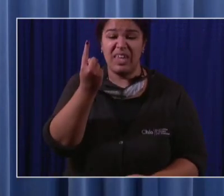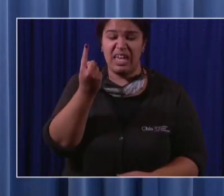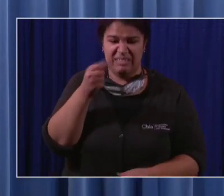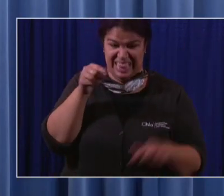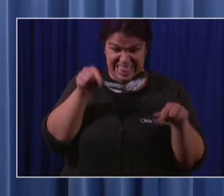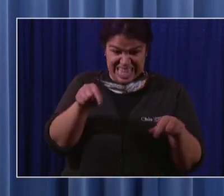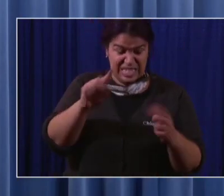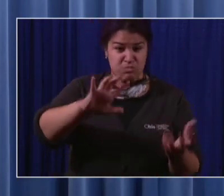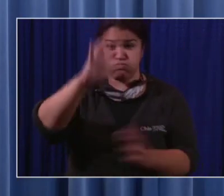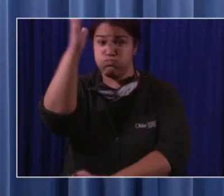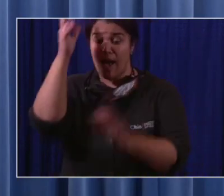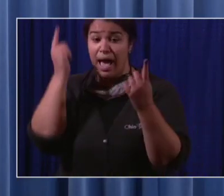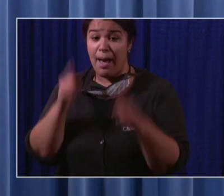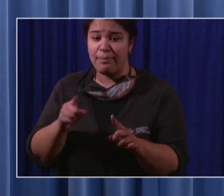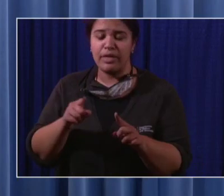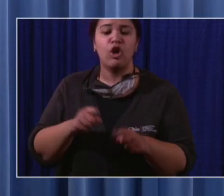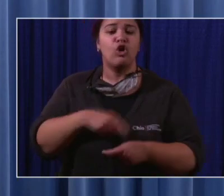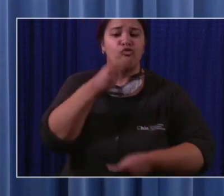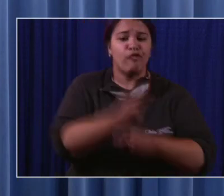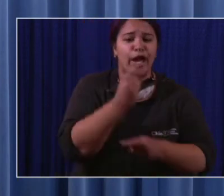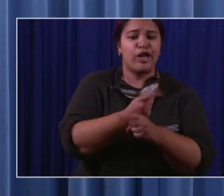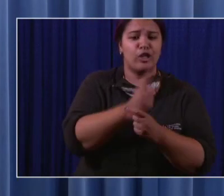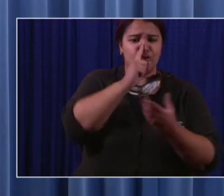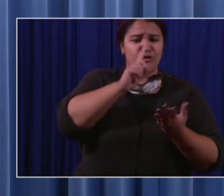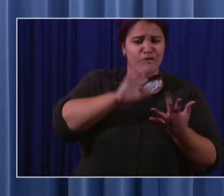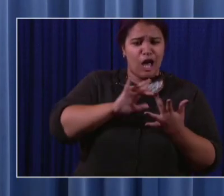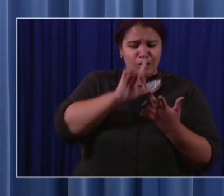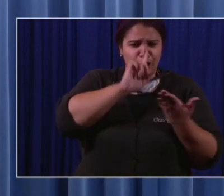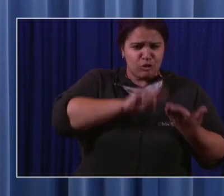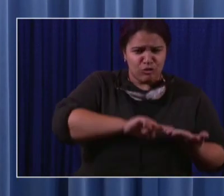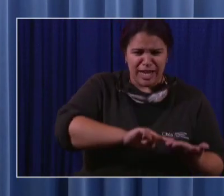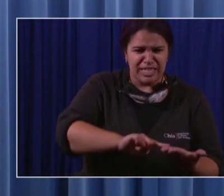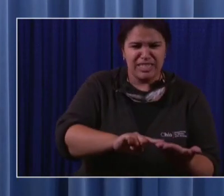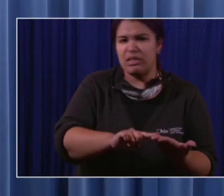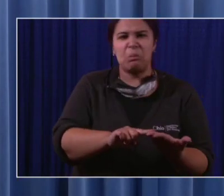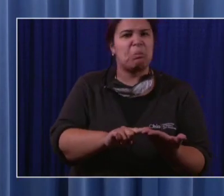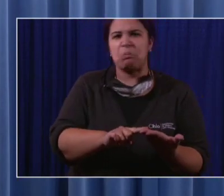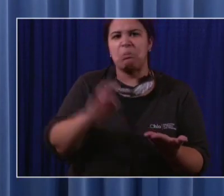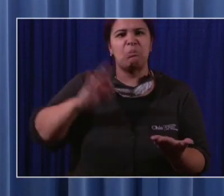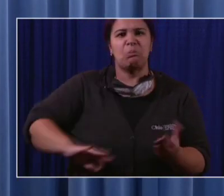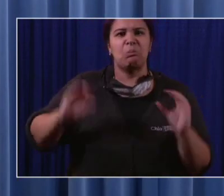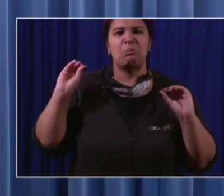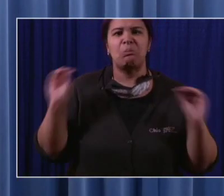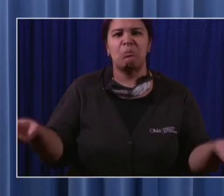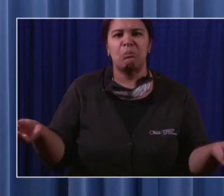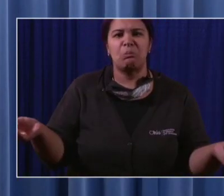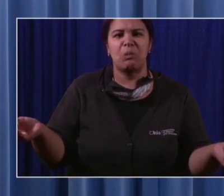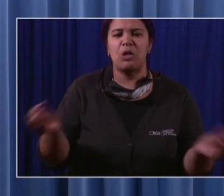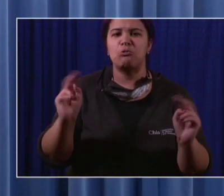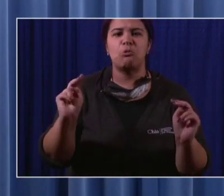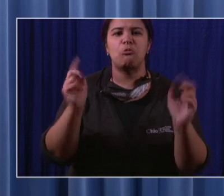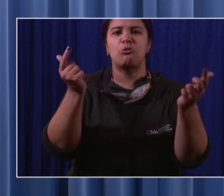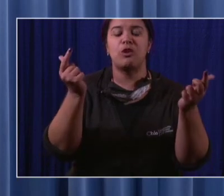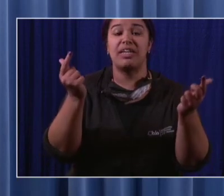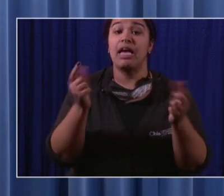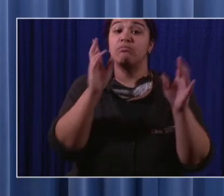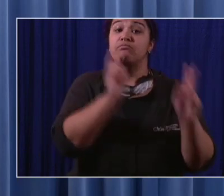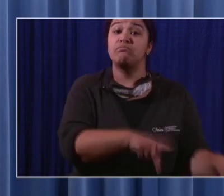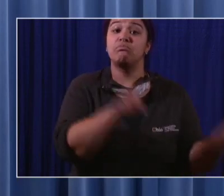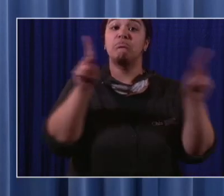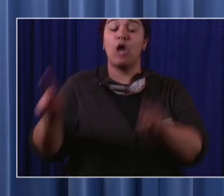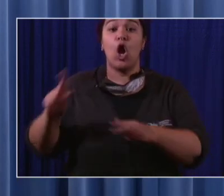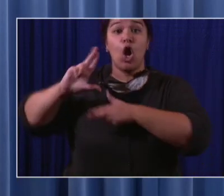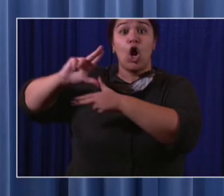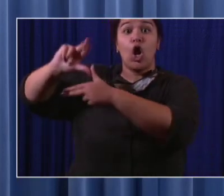have any meaningful impact. I liken it to trying to plant your petunias in the middle of a Category 5 hurricane." Based on this expert